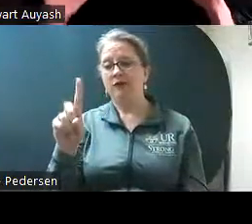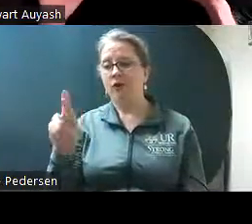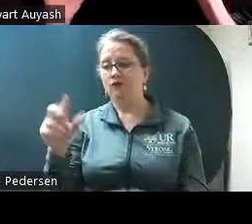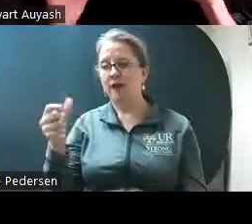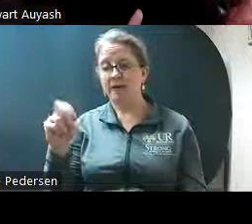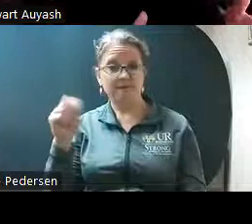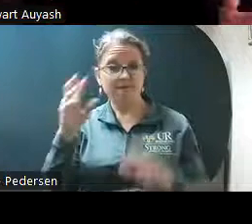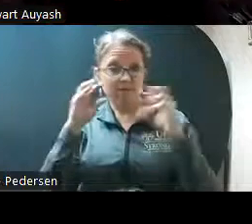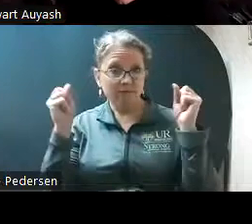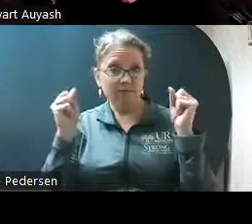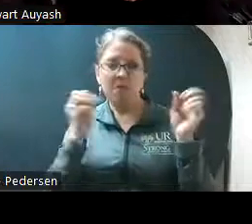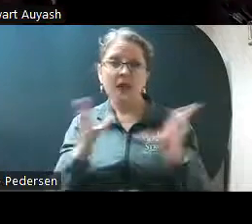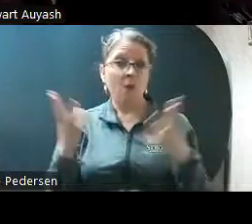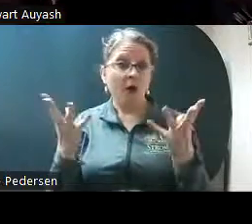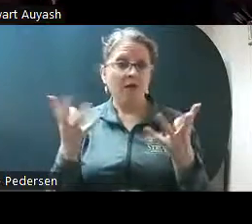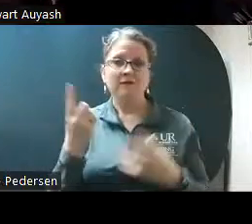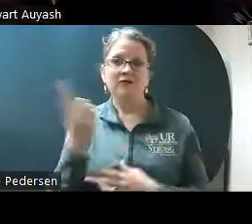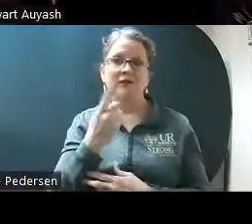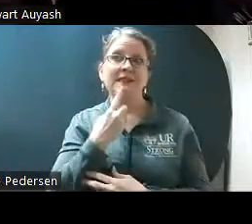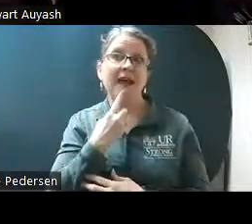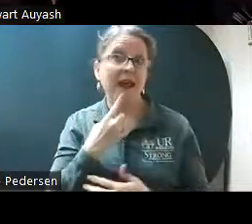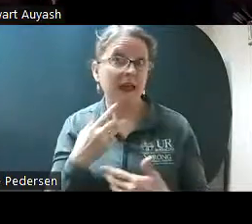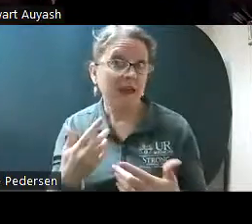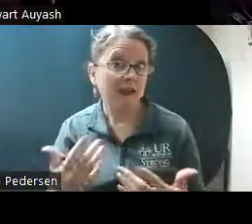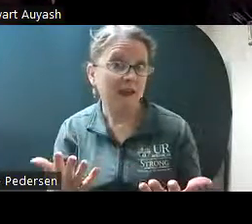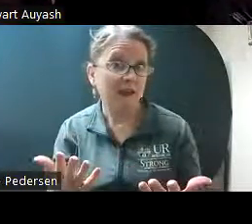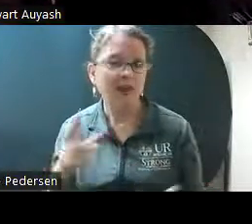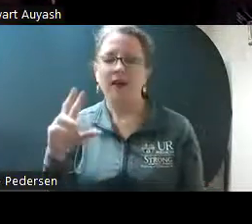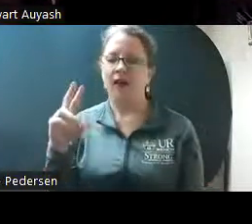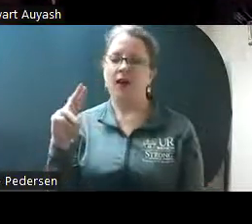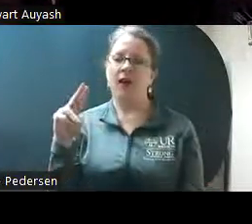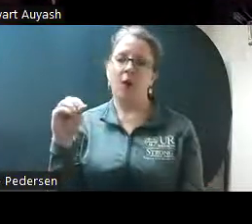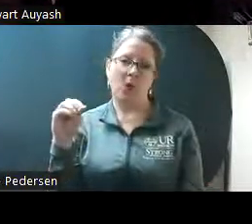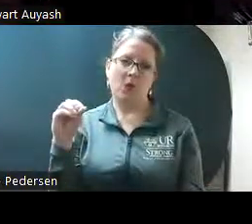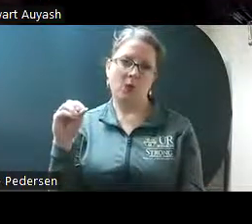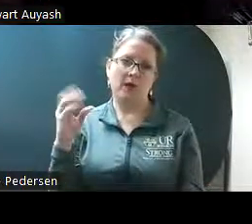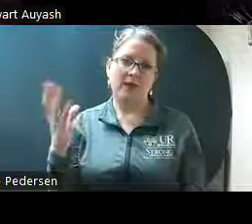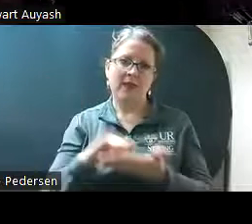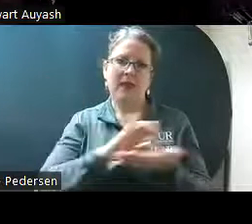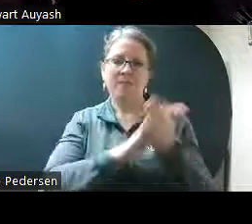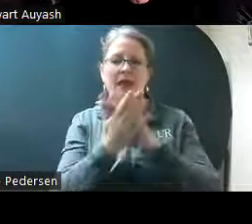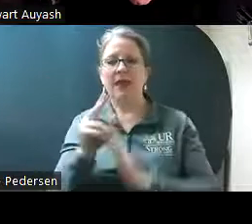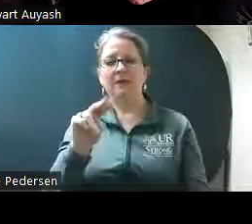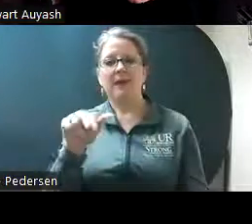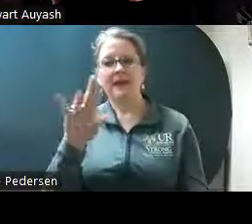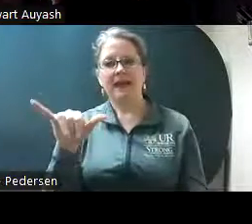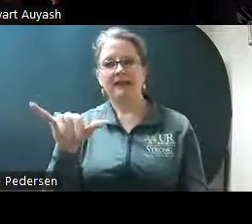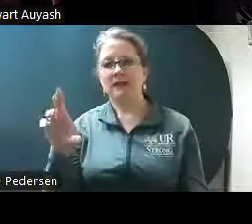to say, and fill in the blank, I think you know what it is, no. And it became Nancy